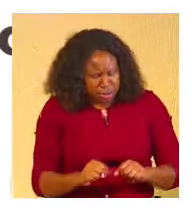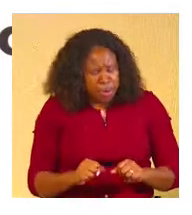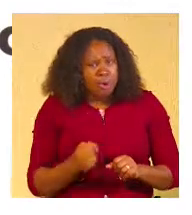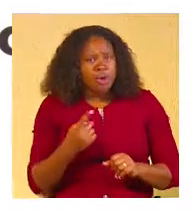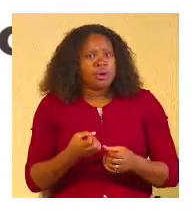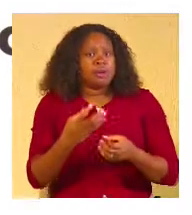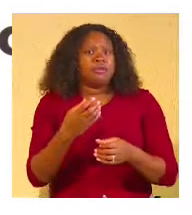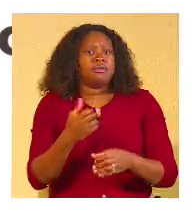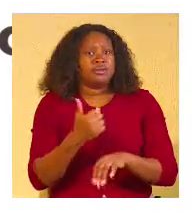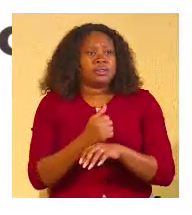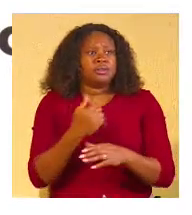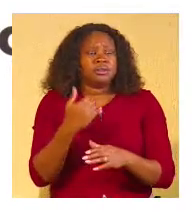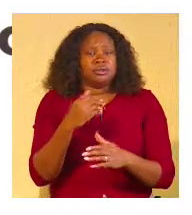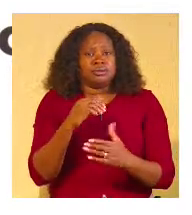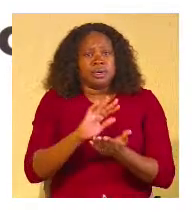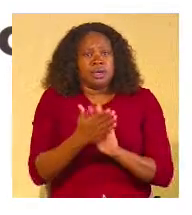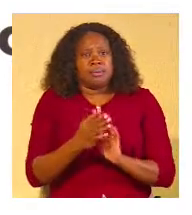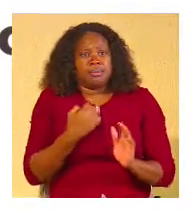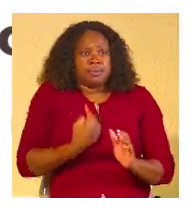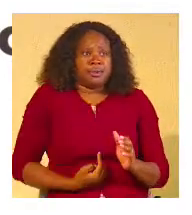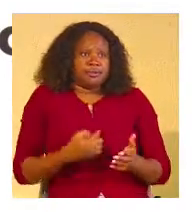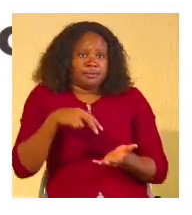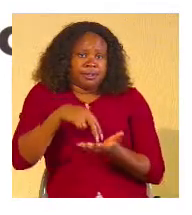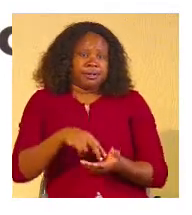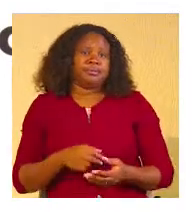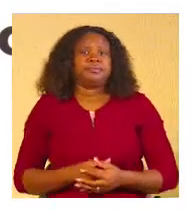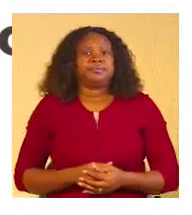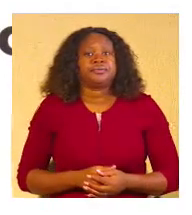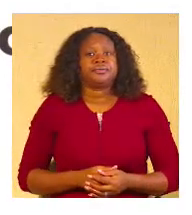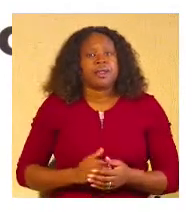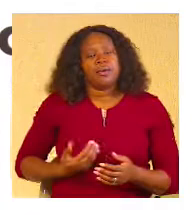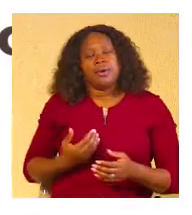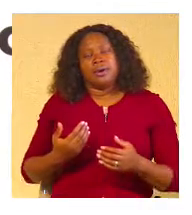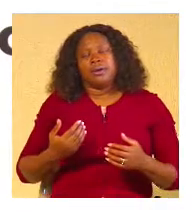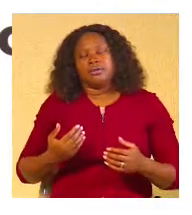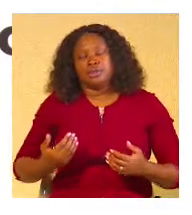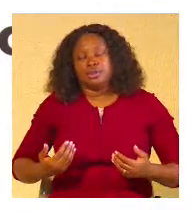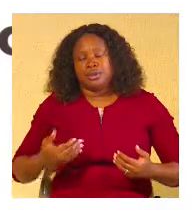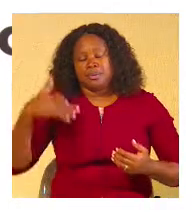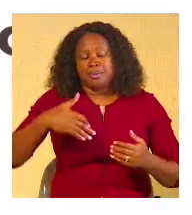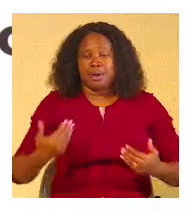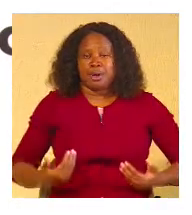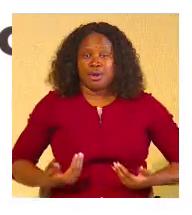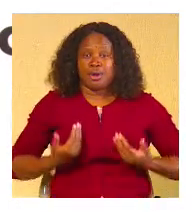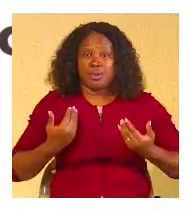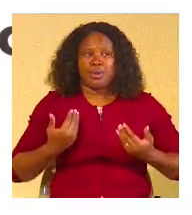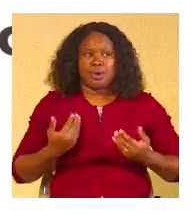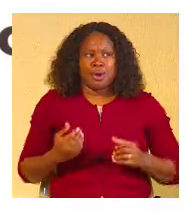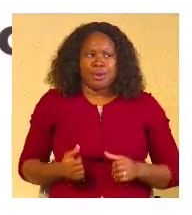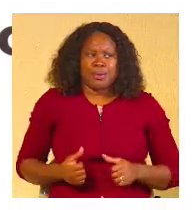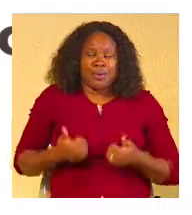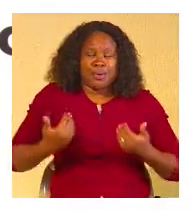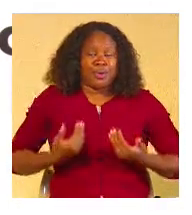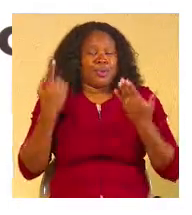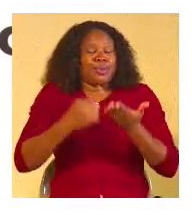that chance to employ the others. So I would like to wish the Namibian youth a productive